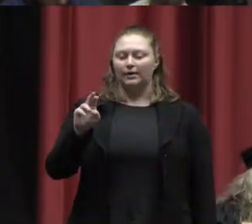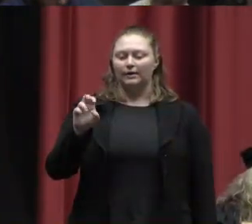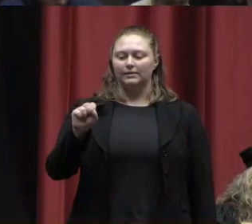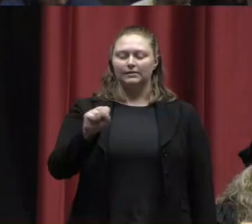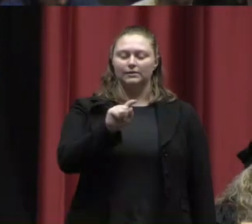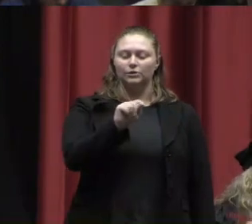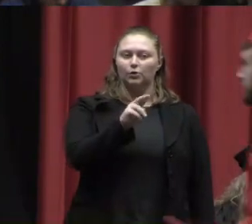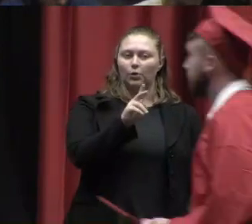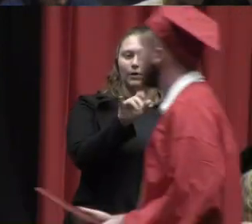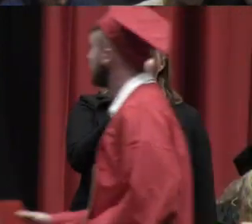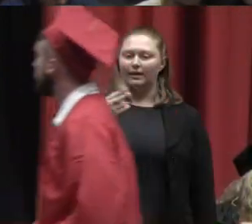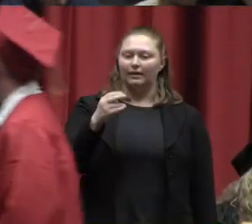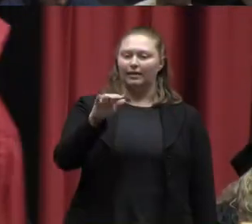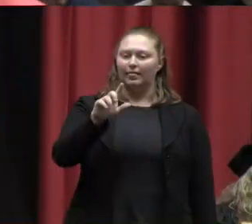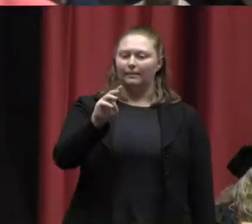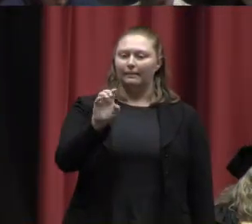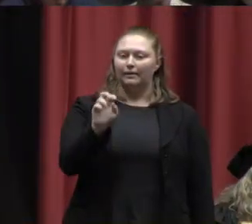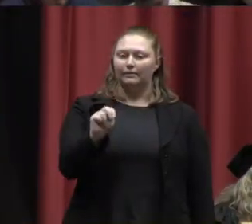Cody Polin.